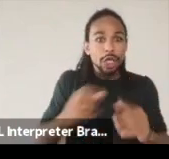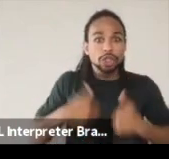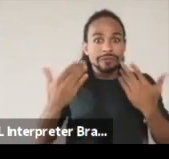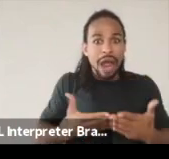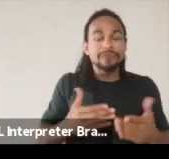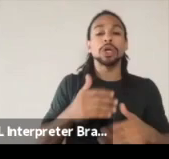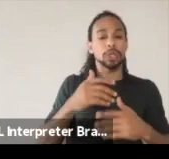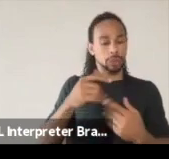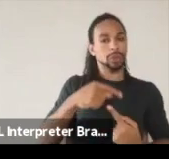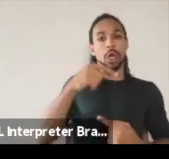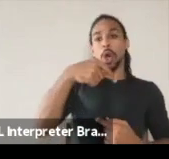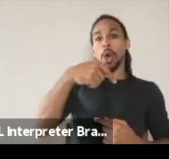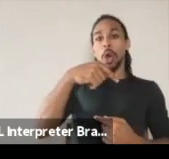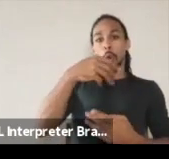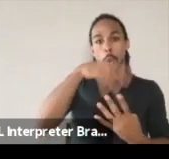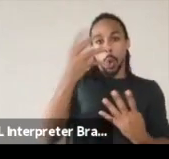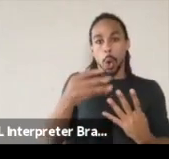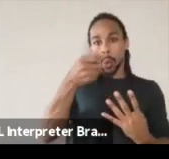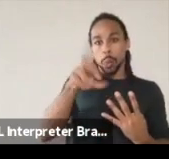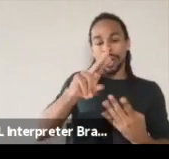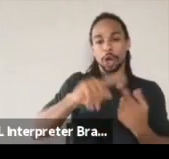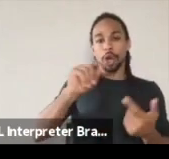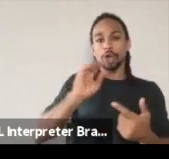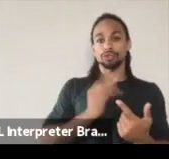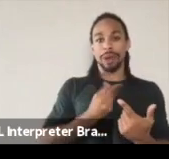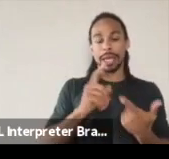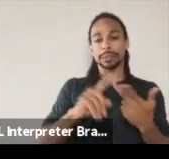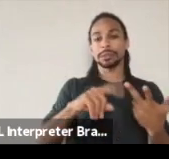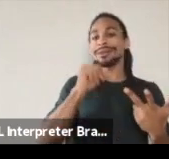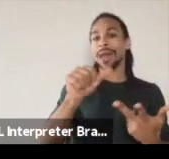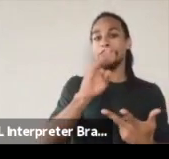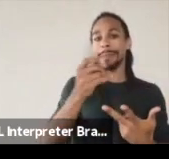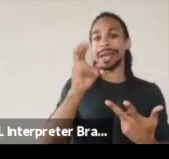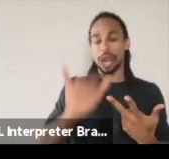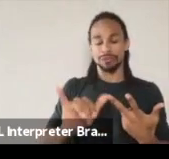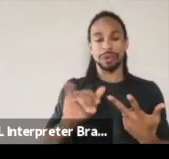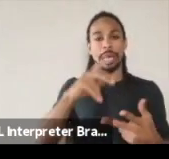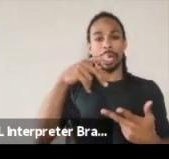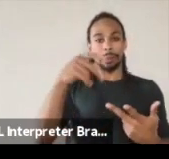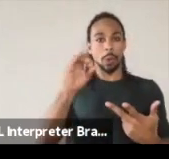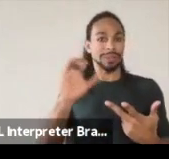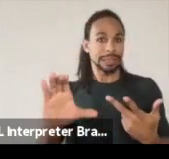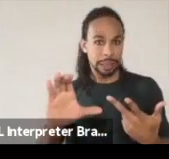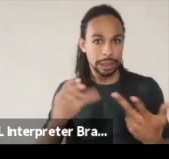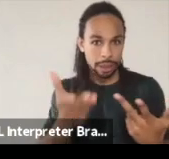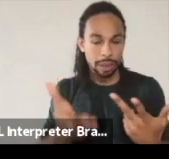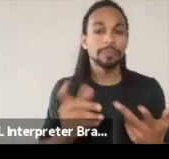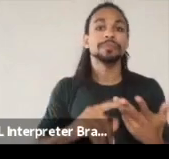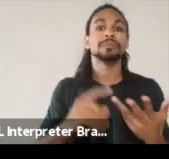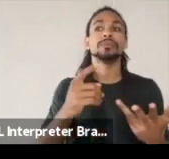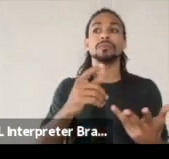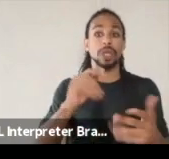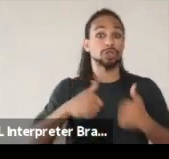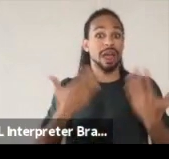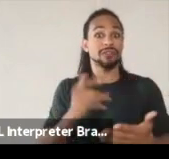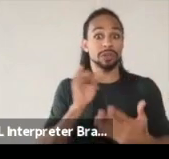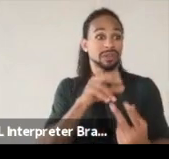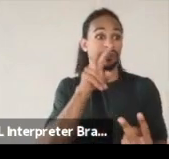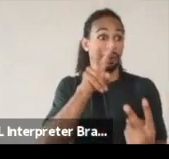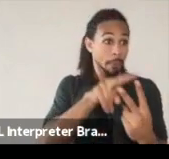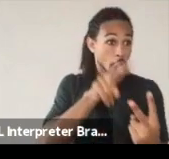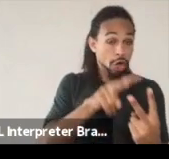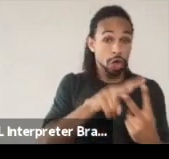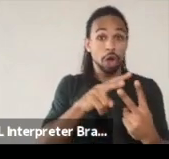non-binary, and those of us of color, survivors of sexual violence and intimate partner violence who want alternatives to the